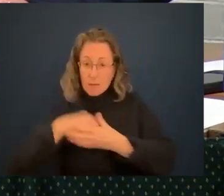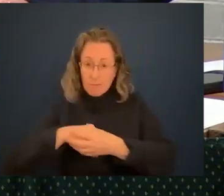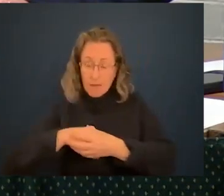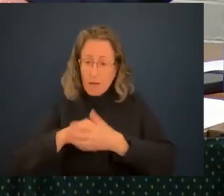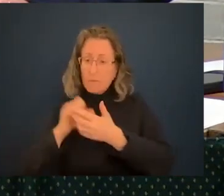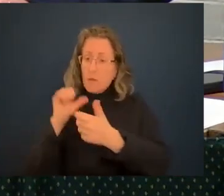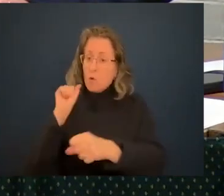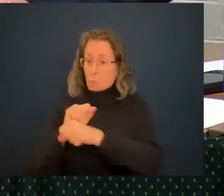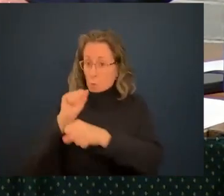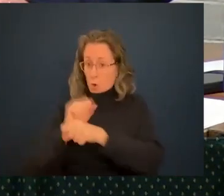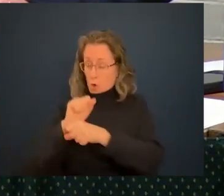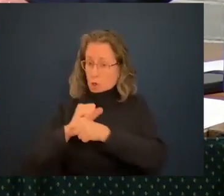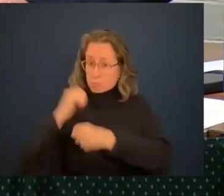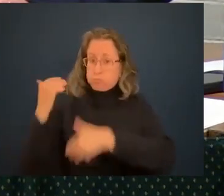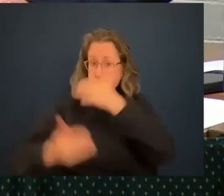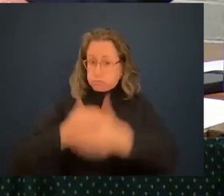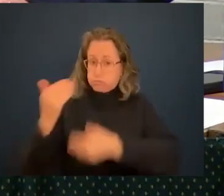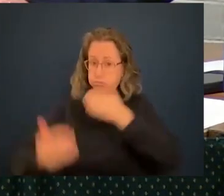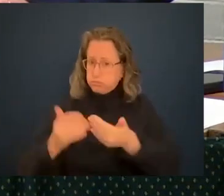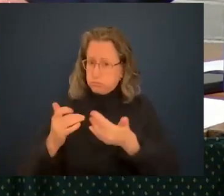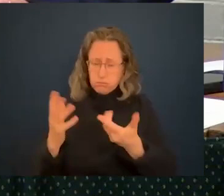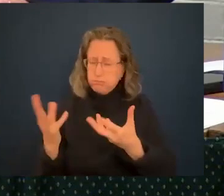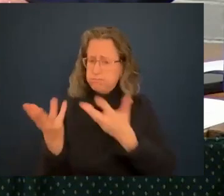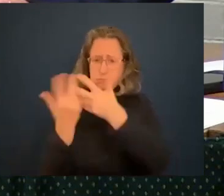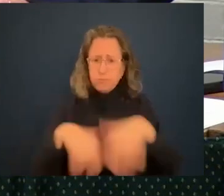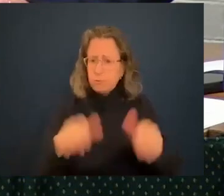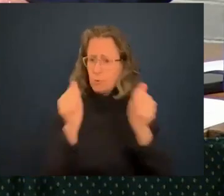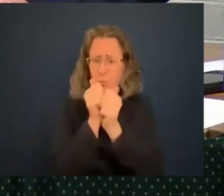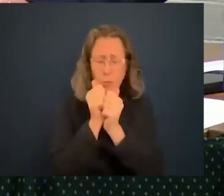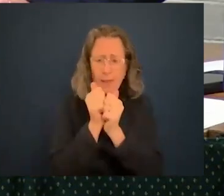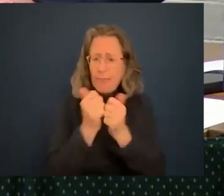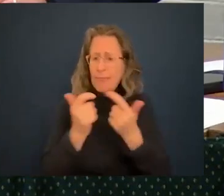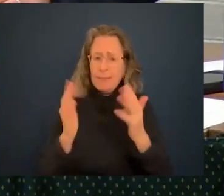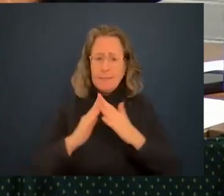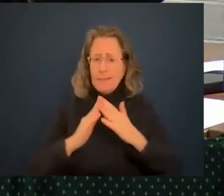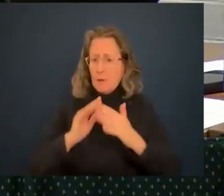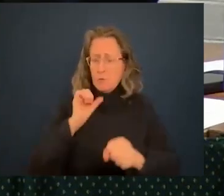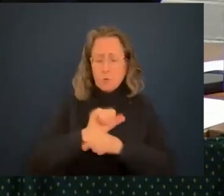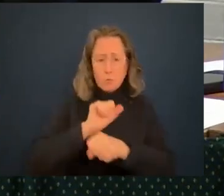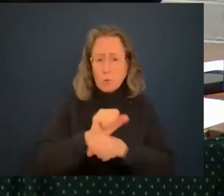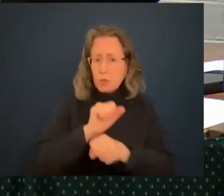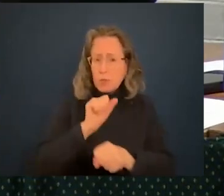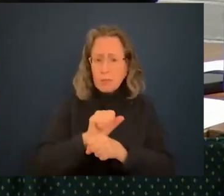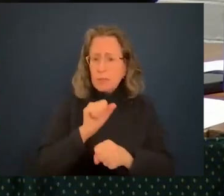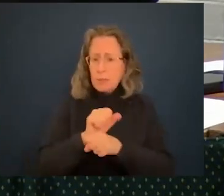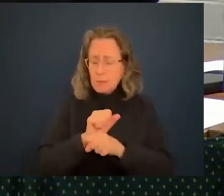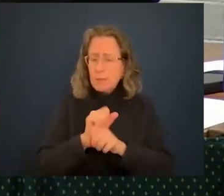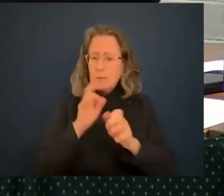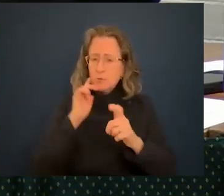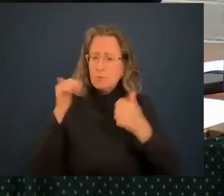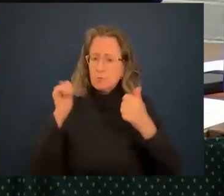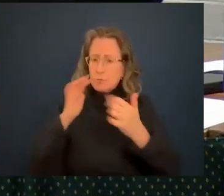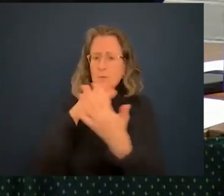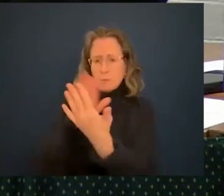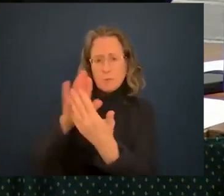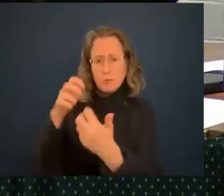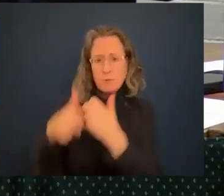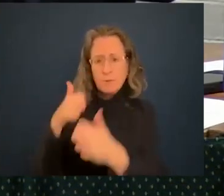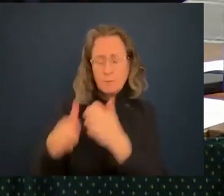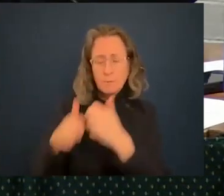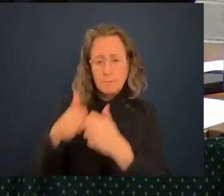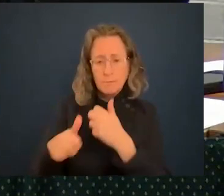regular practices to avoid a return to business as usual which is hurting people and so that's what I'm proposing we do